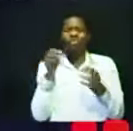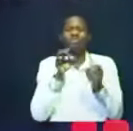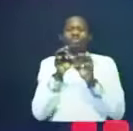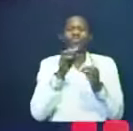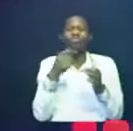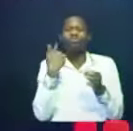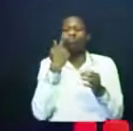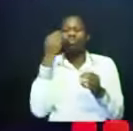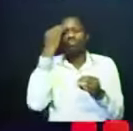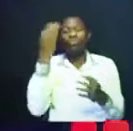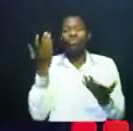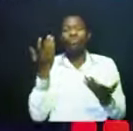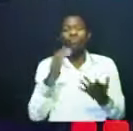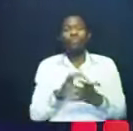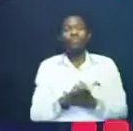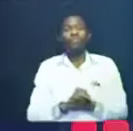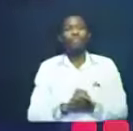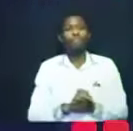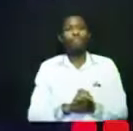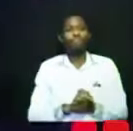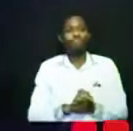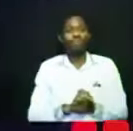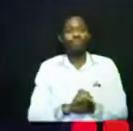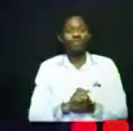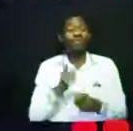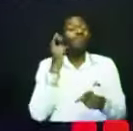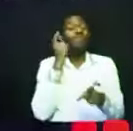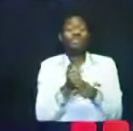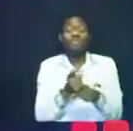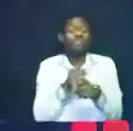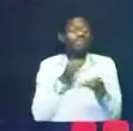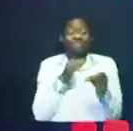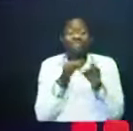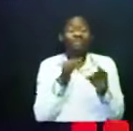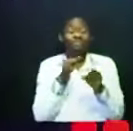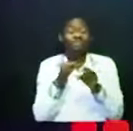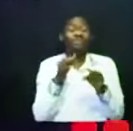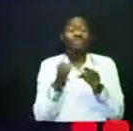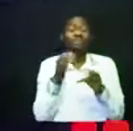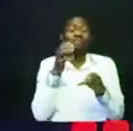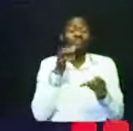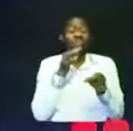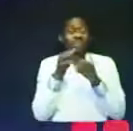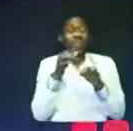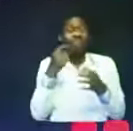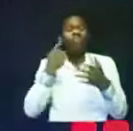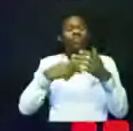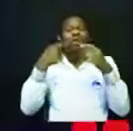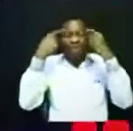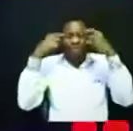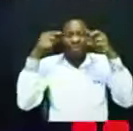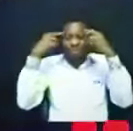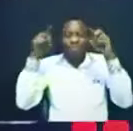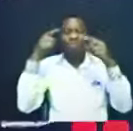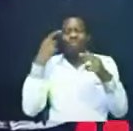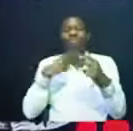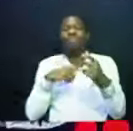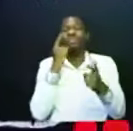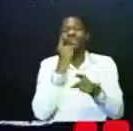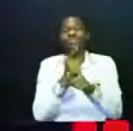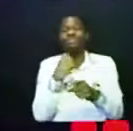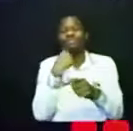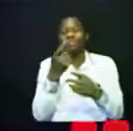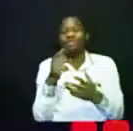on your own. Just narrate the story. I wanted somebody just to tell me what happened. Why, no bet to me. I can't you see